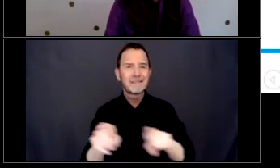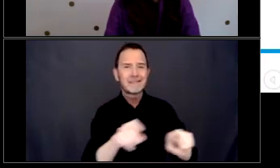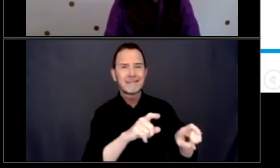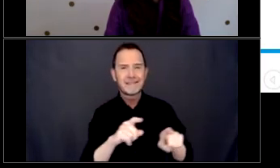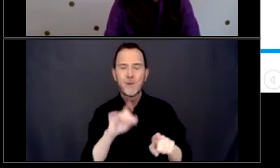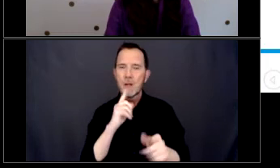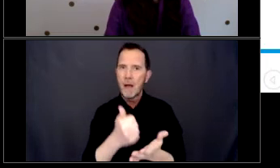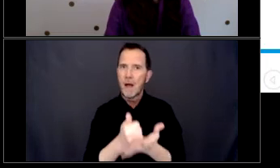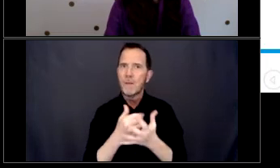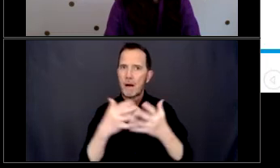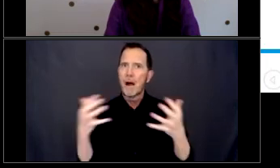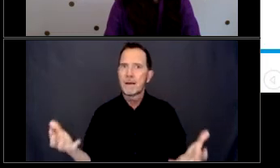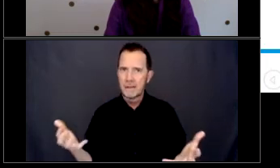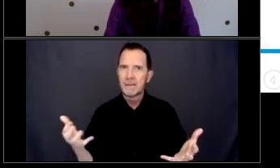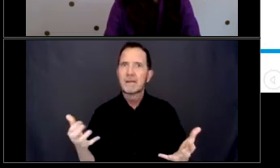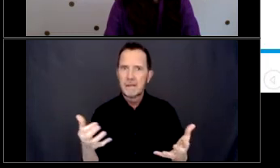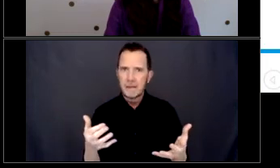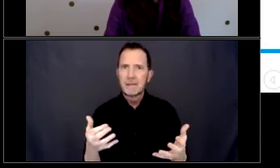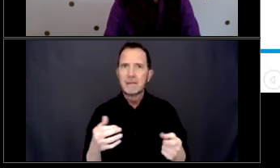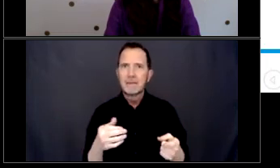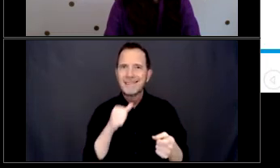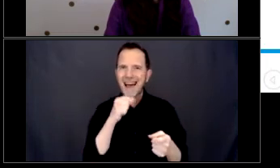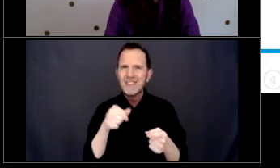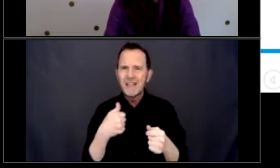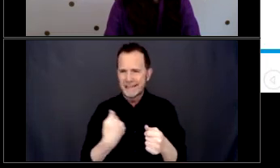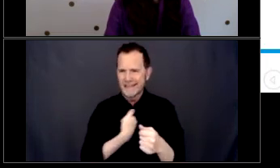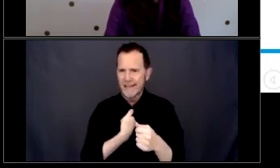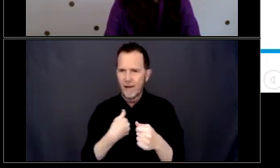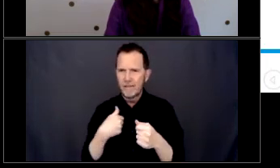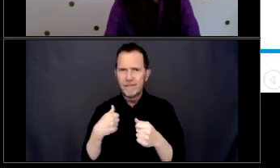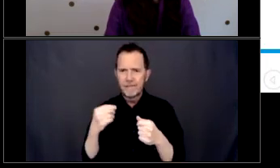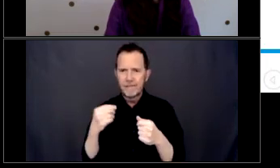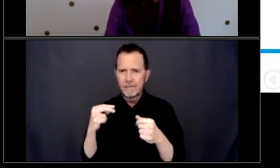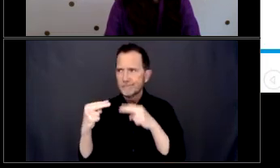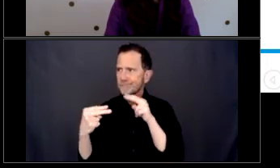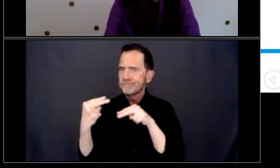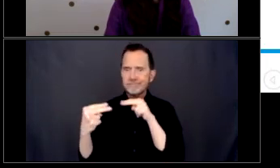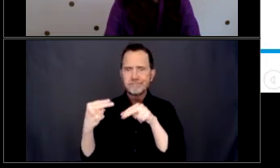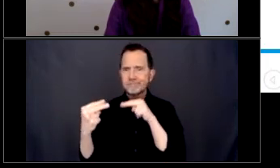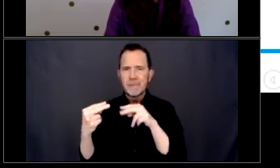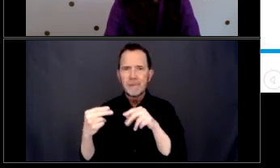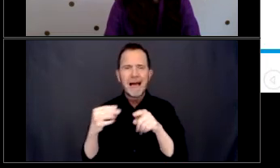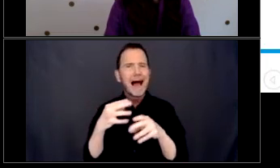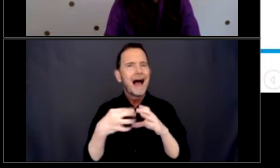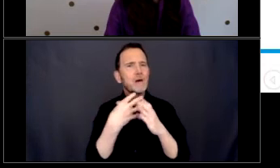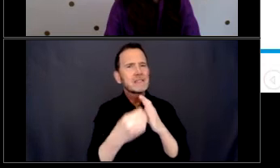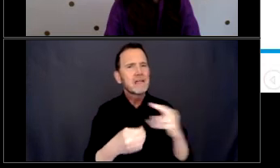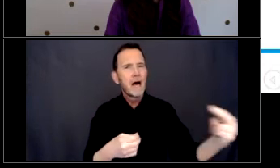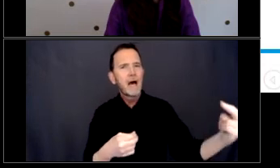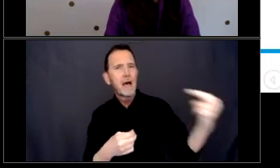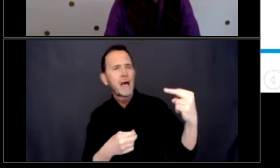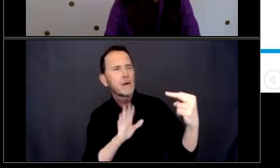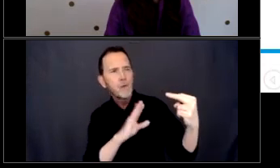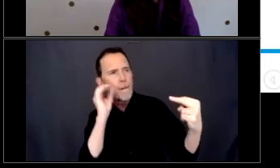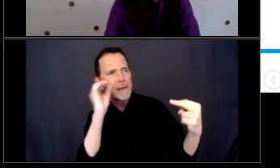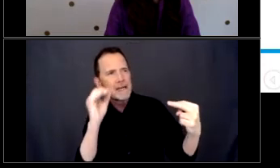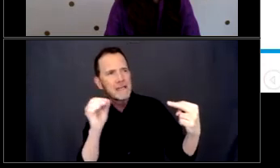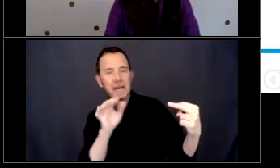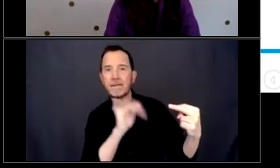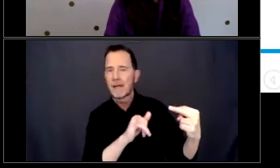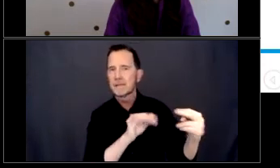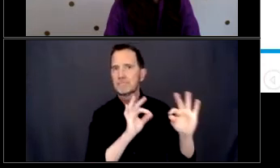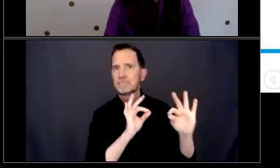really get that view. And look, we're proud of how we've done, but we always know that success is never final, and the